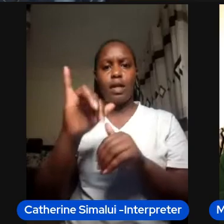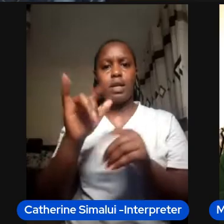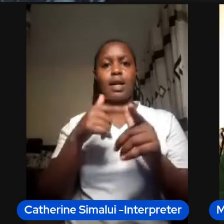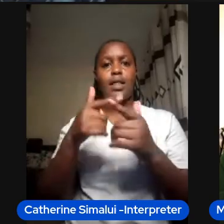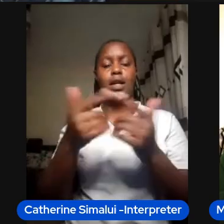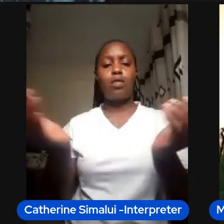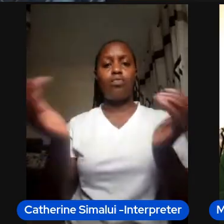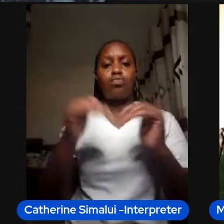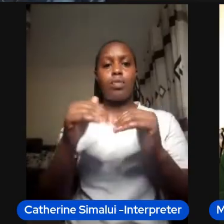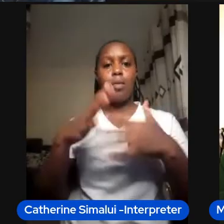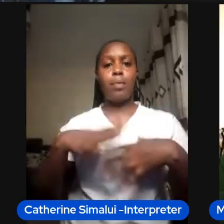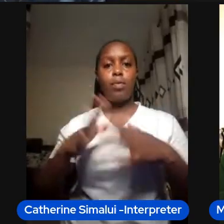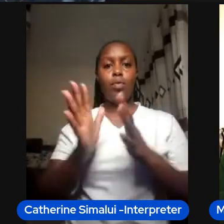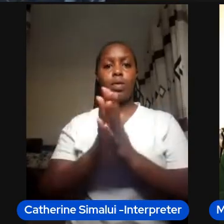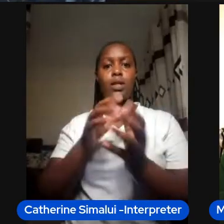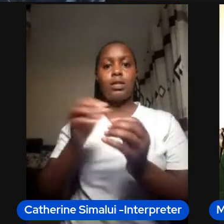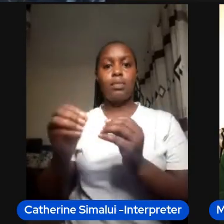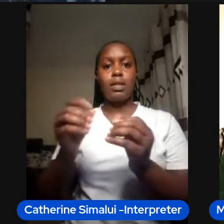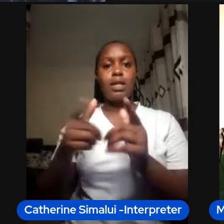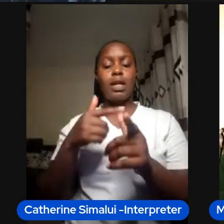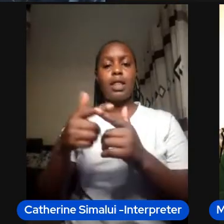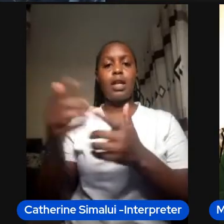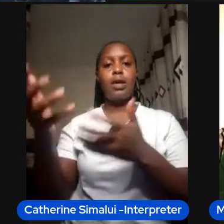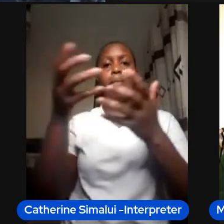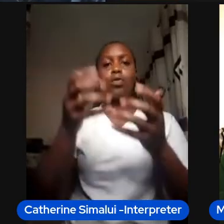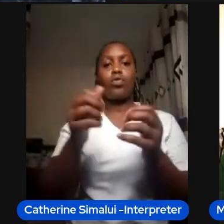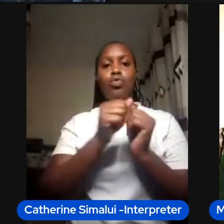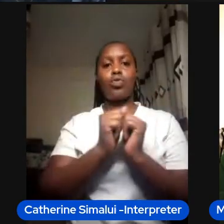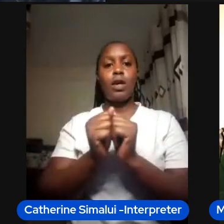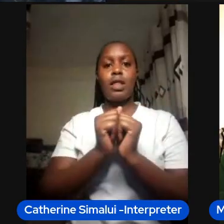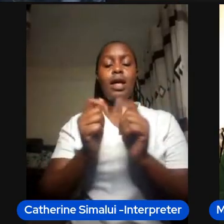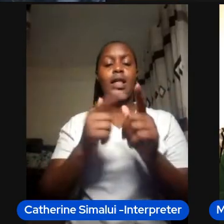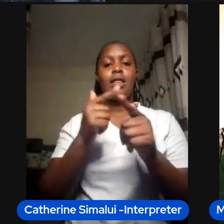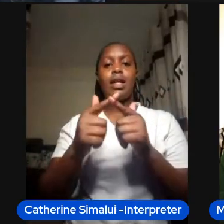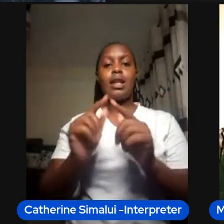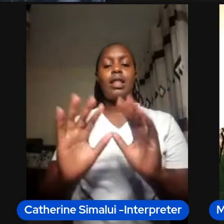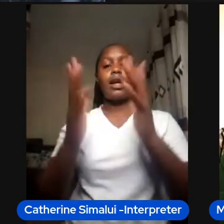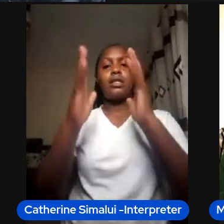disability and bring them together so that they can just celebrate that one specific day.